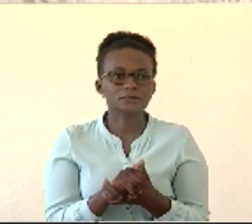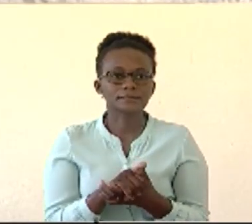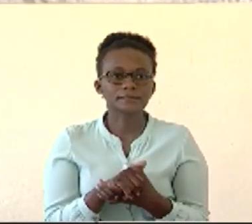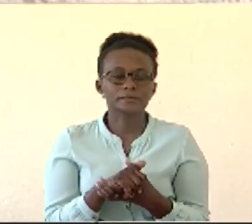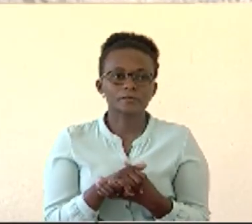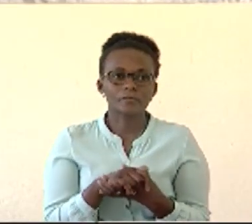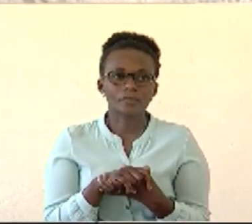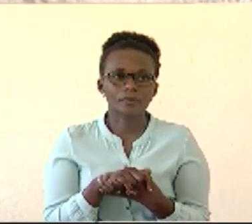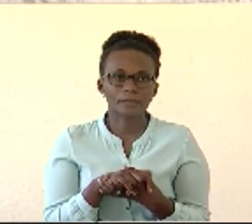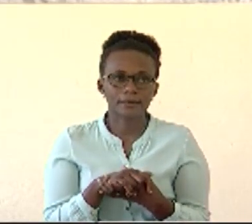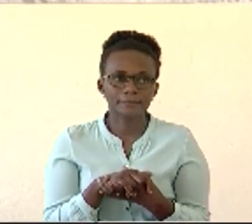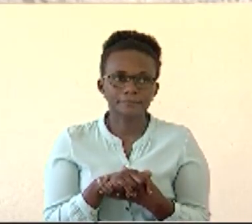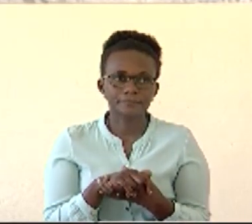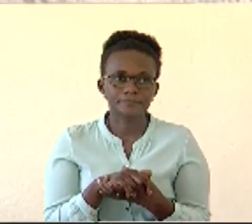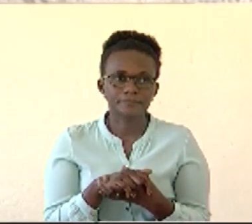using copper,